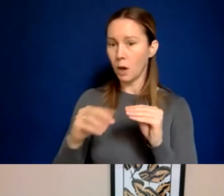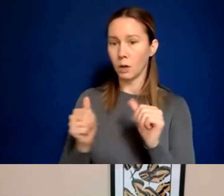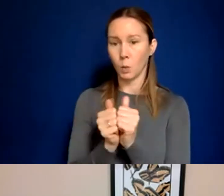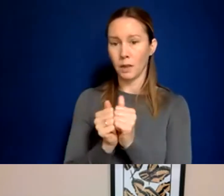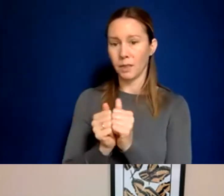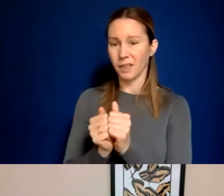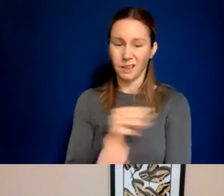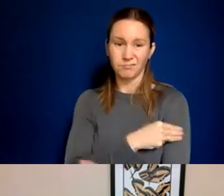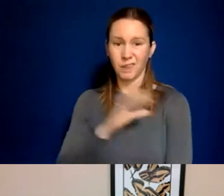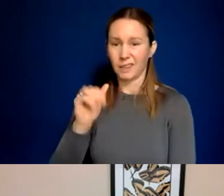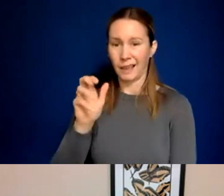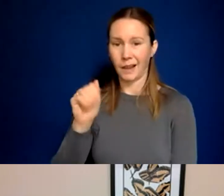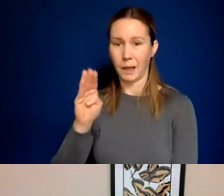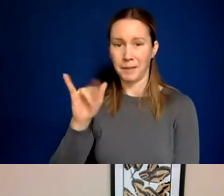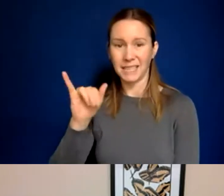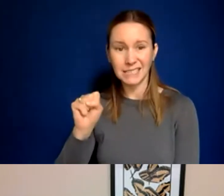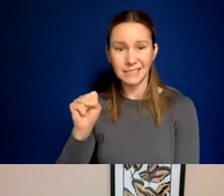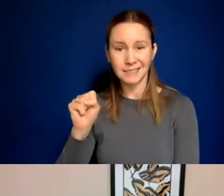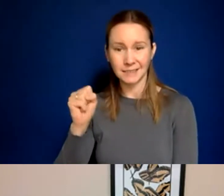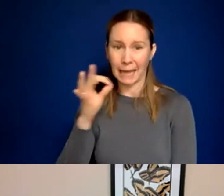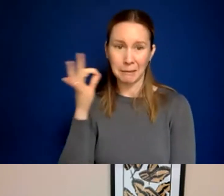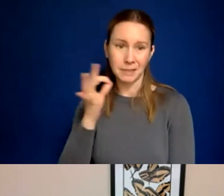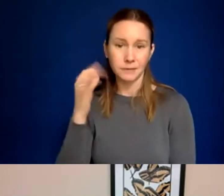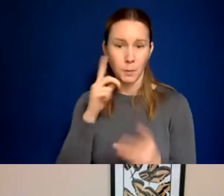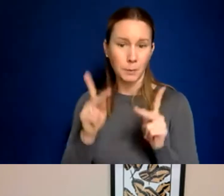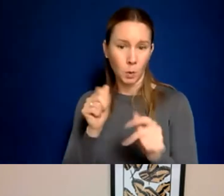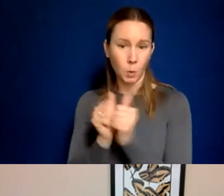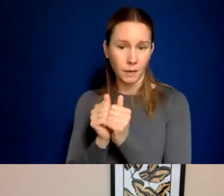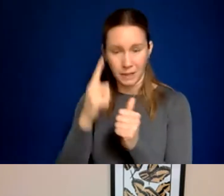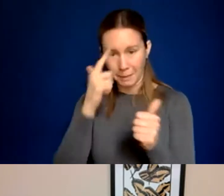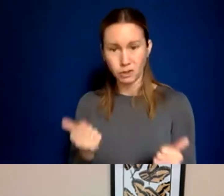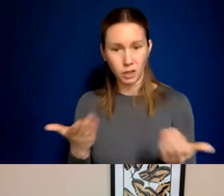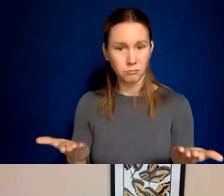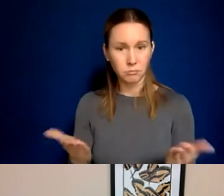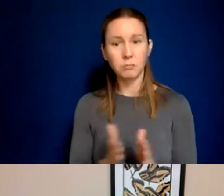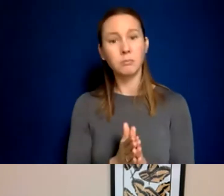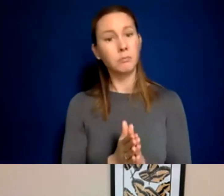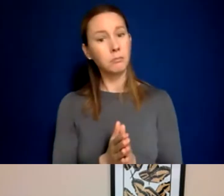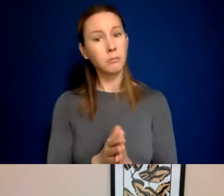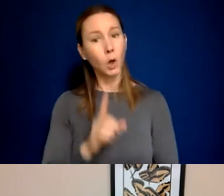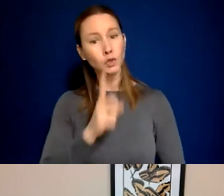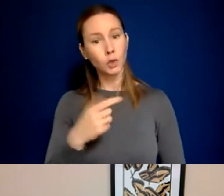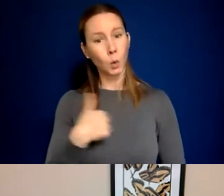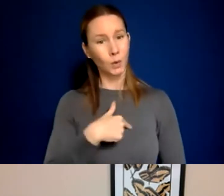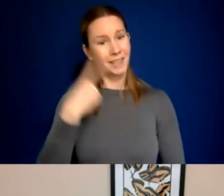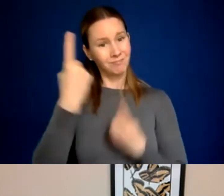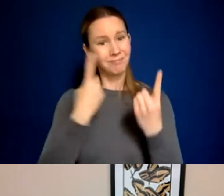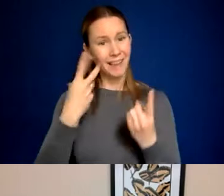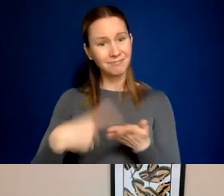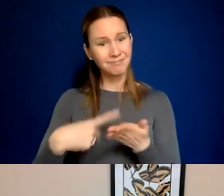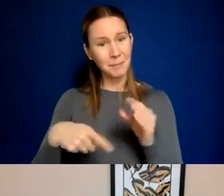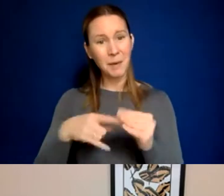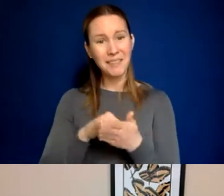It's kind of a new thing, so not as many people know about that. Absolutely, absolutely. And this is something that we think about a lot based